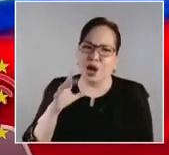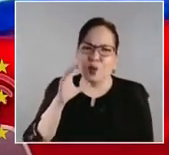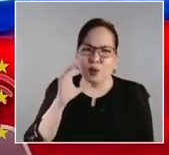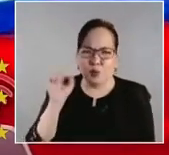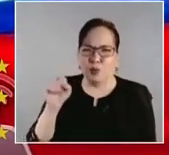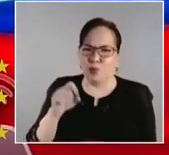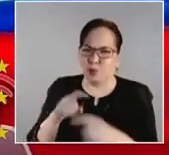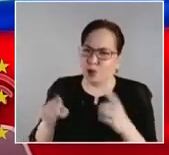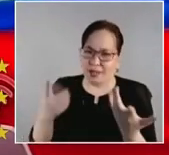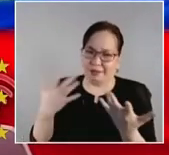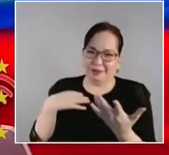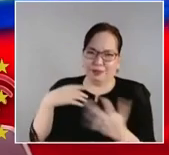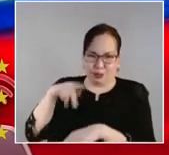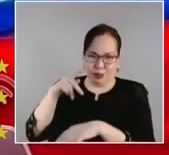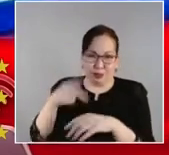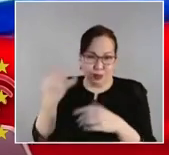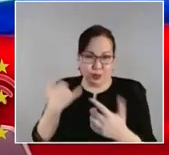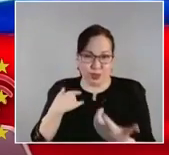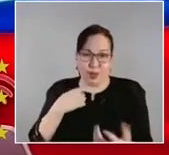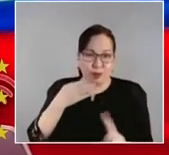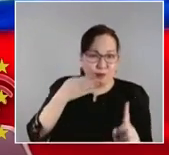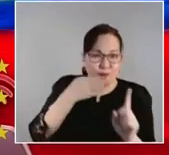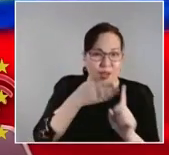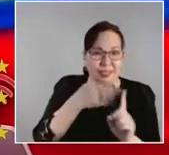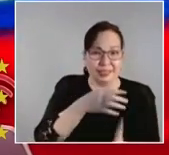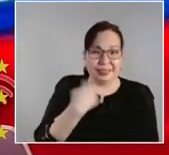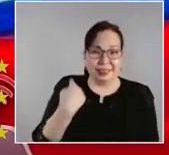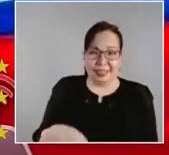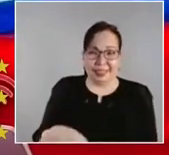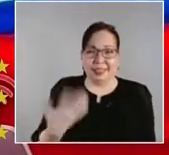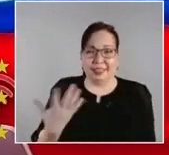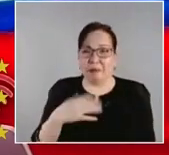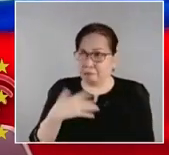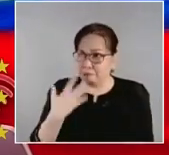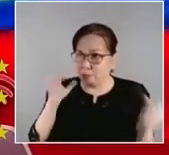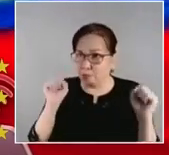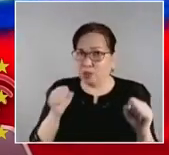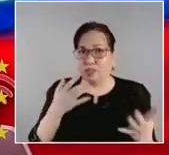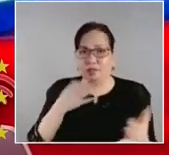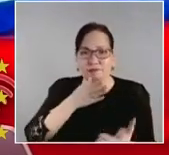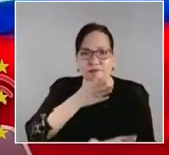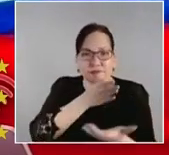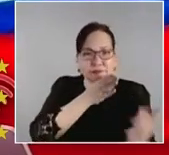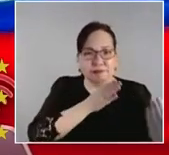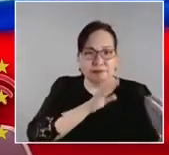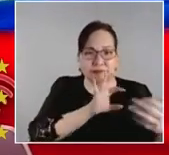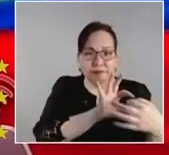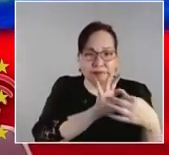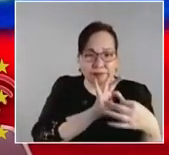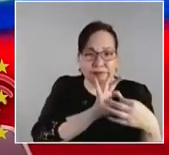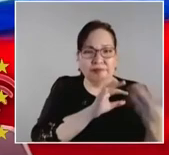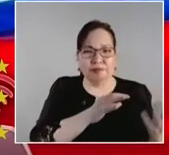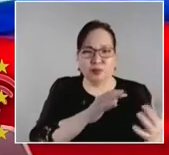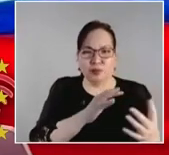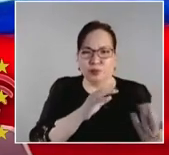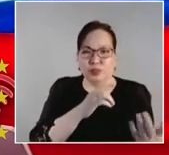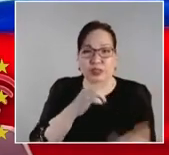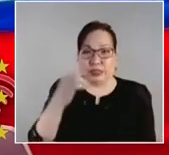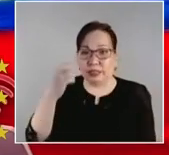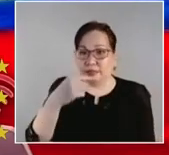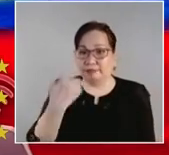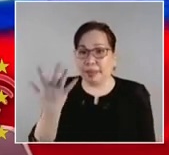Because there are opportunities everywhere. India can offer, you know, certain opportunities that are not available from